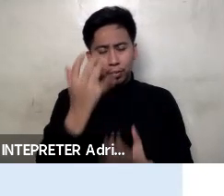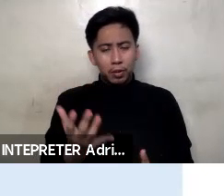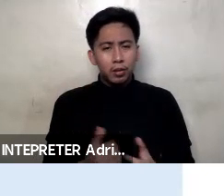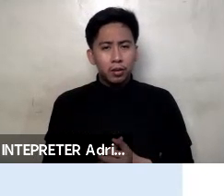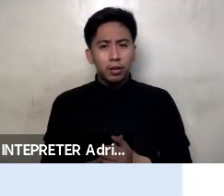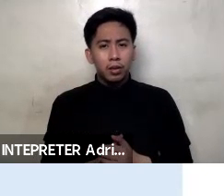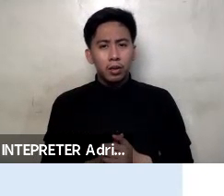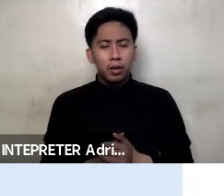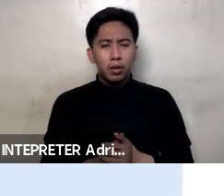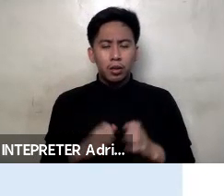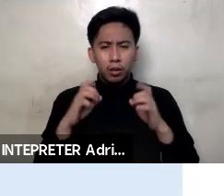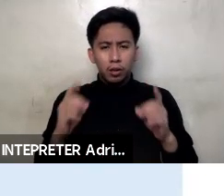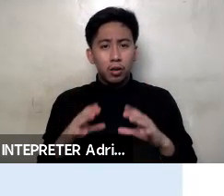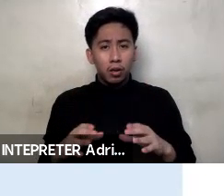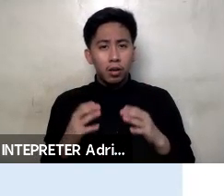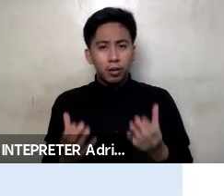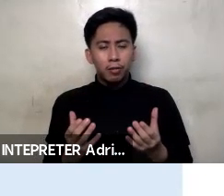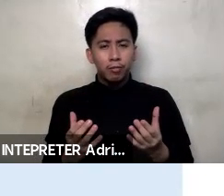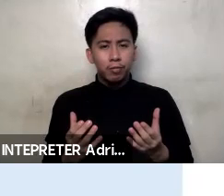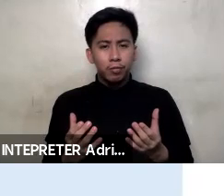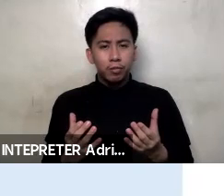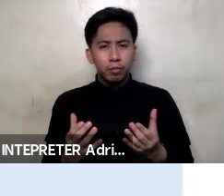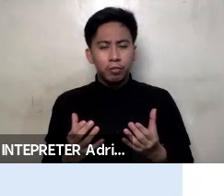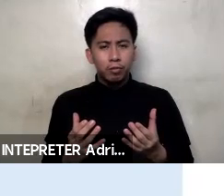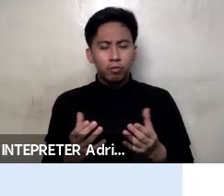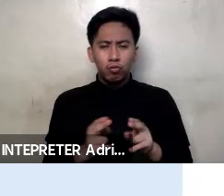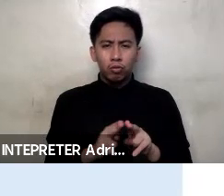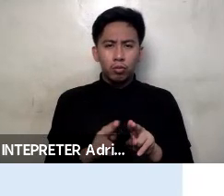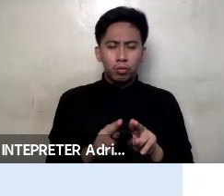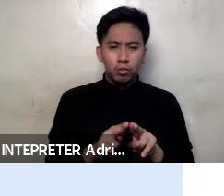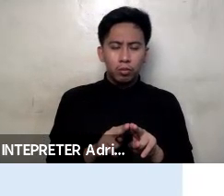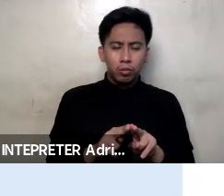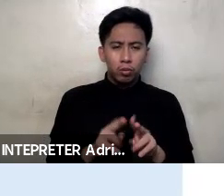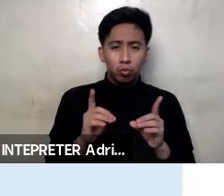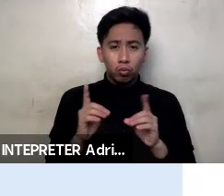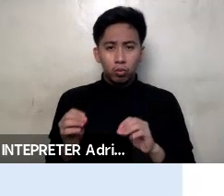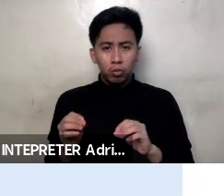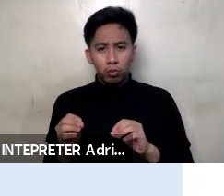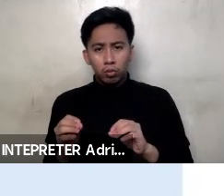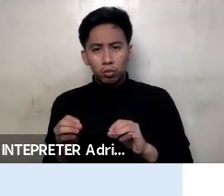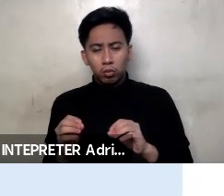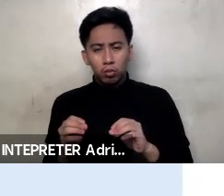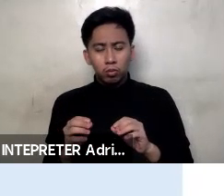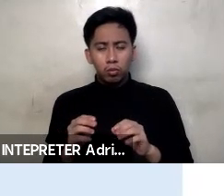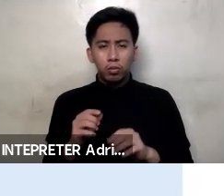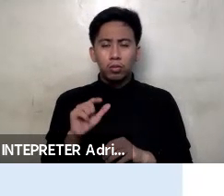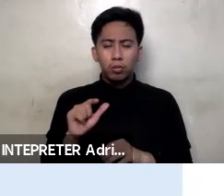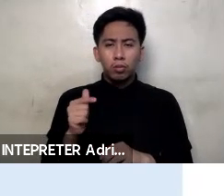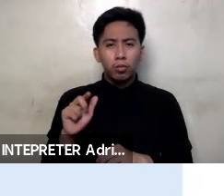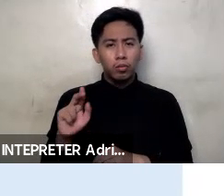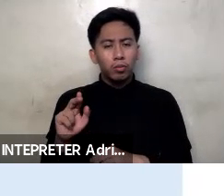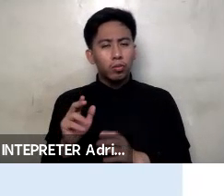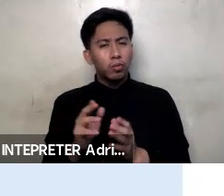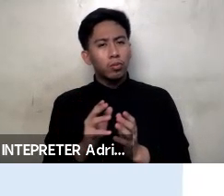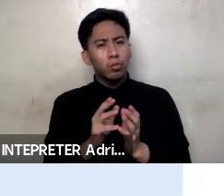and education classes are regularly conducted. In other LGU community in the